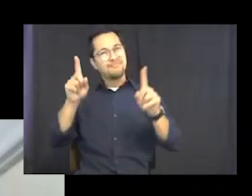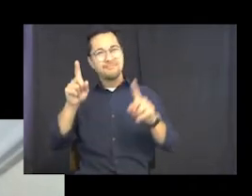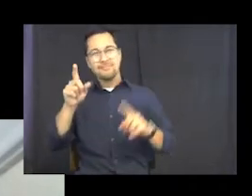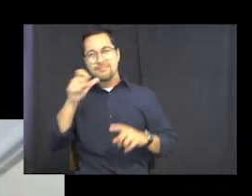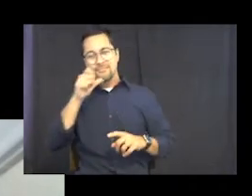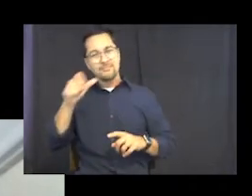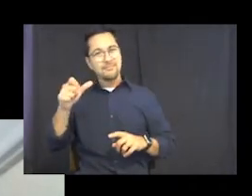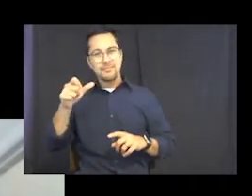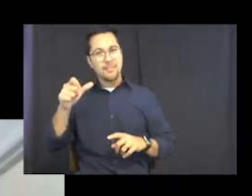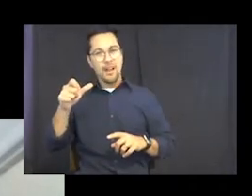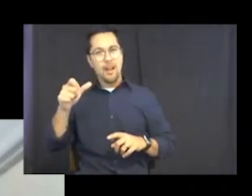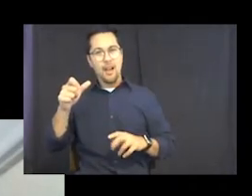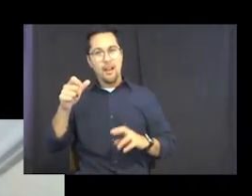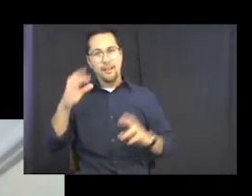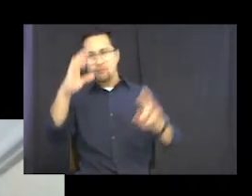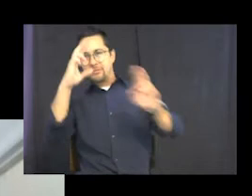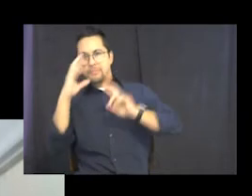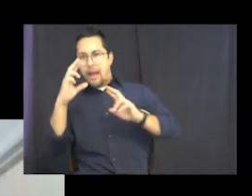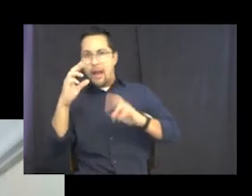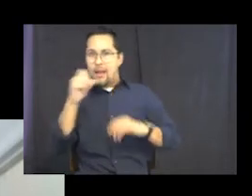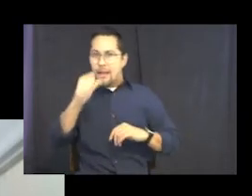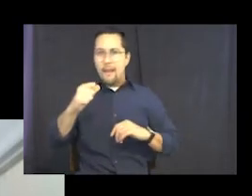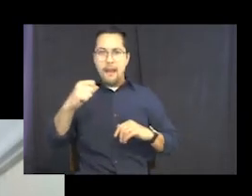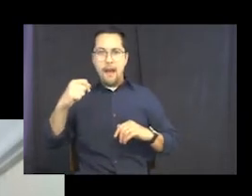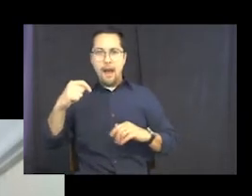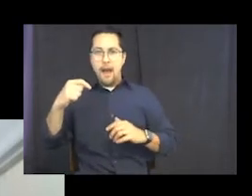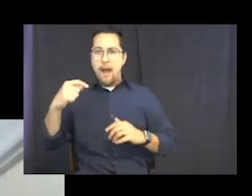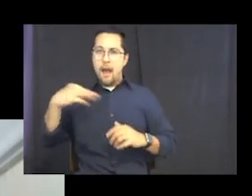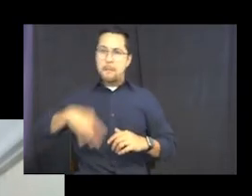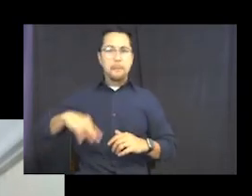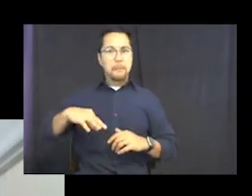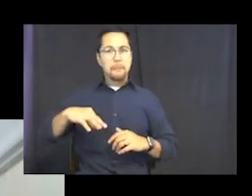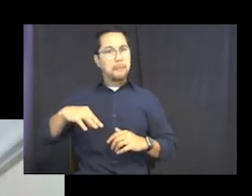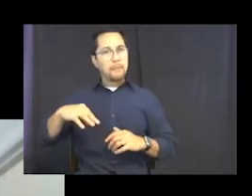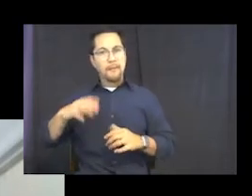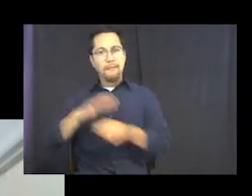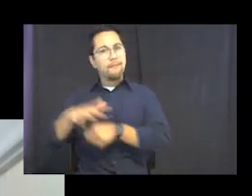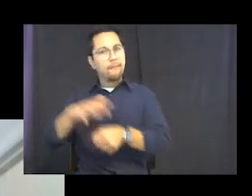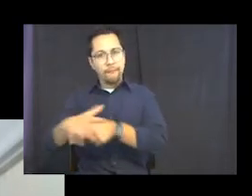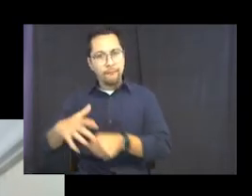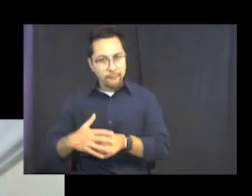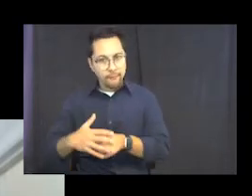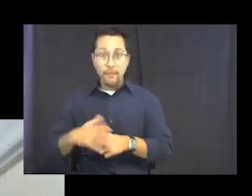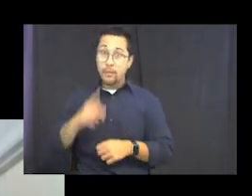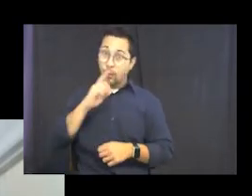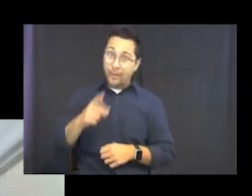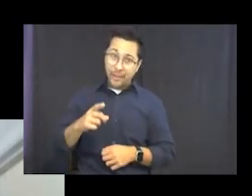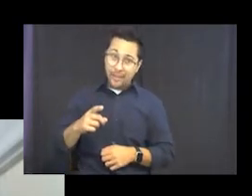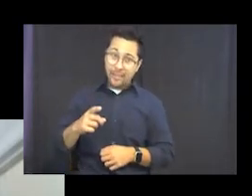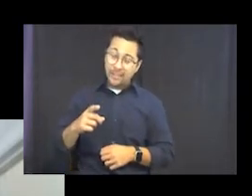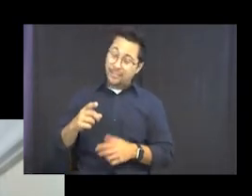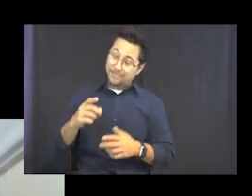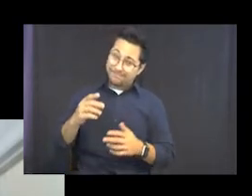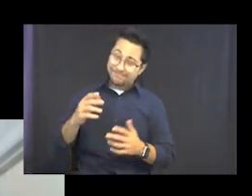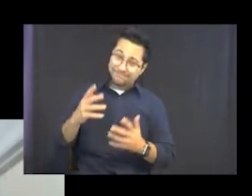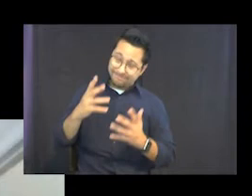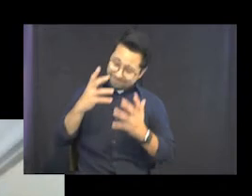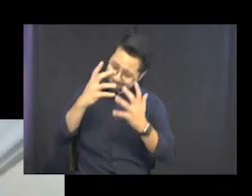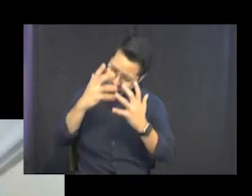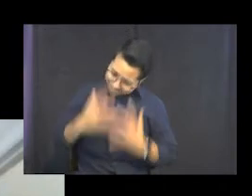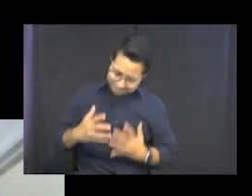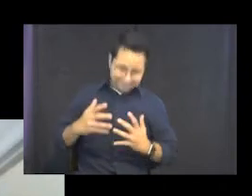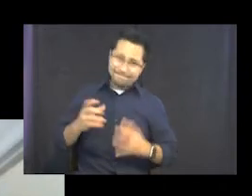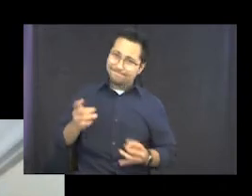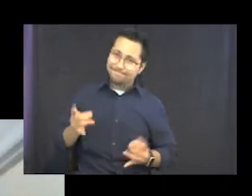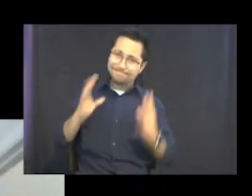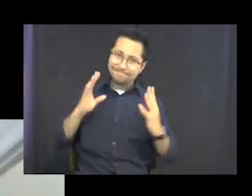don't get the dignity and the pay that they deserve for doing it, which is highly, highly unfortunate.